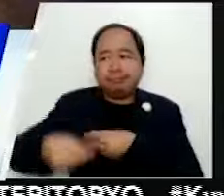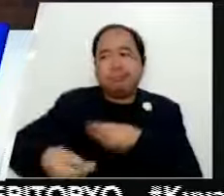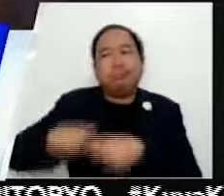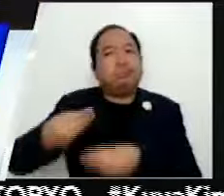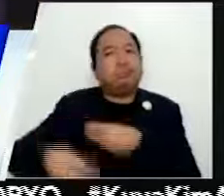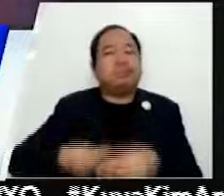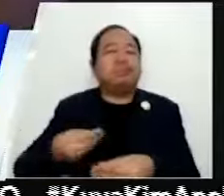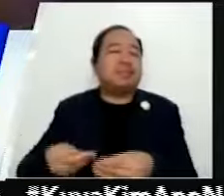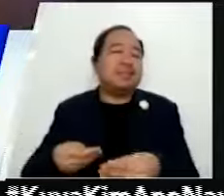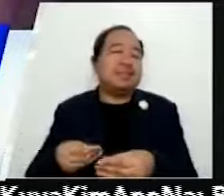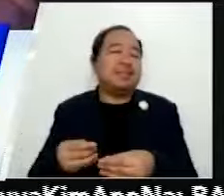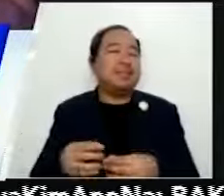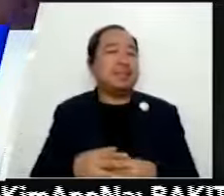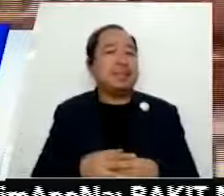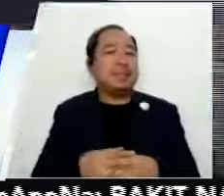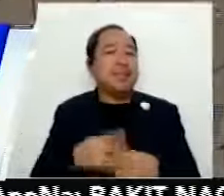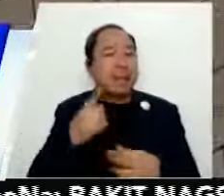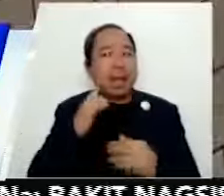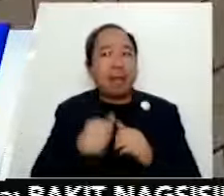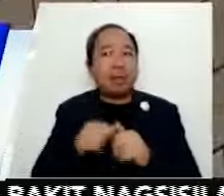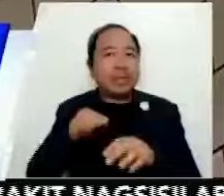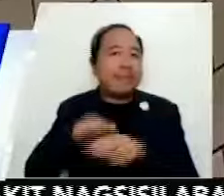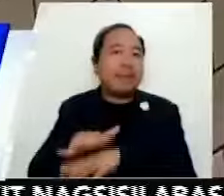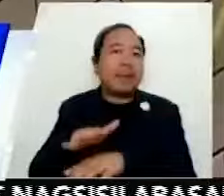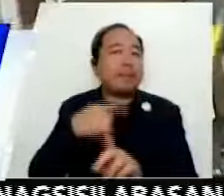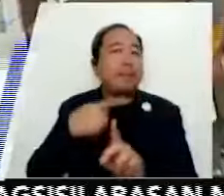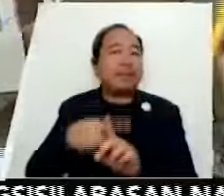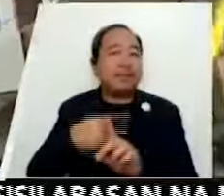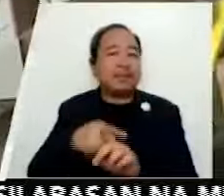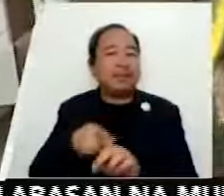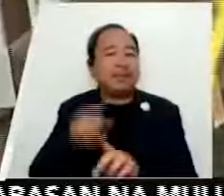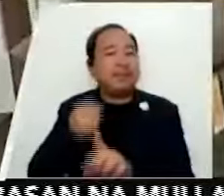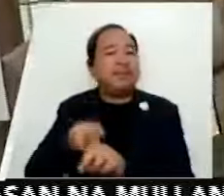and affect people in a positive way.